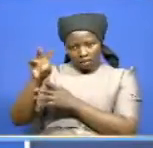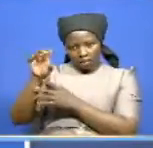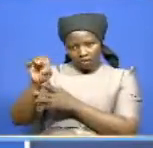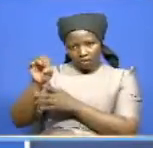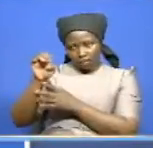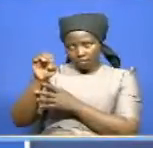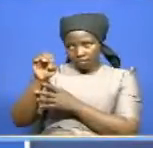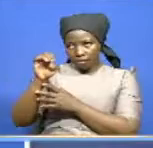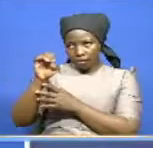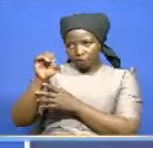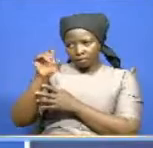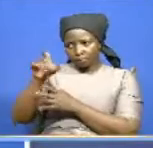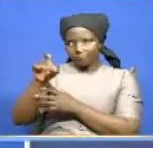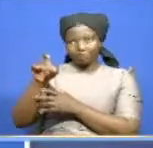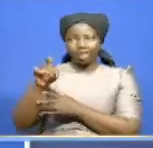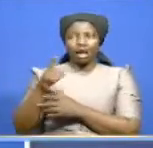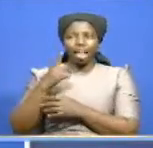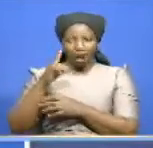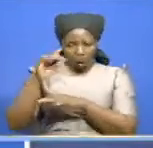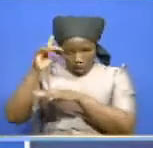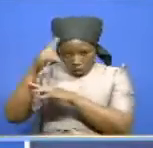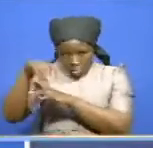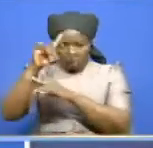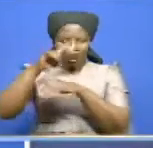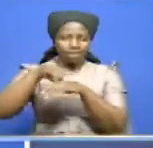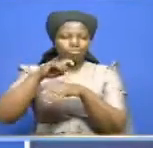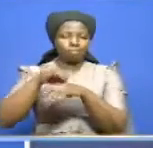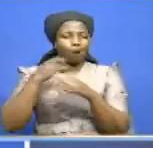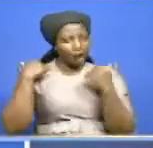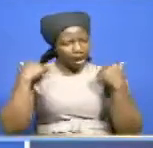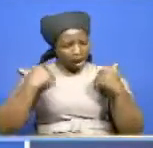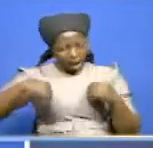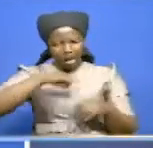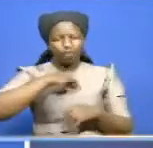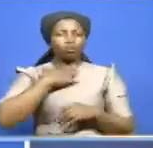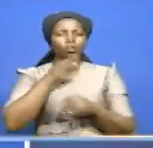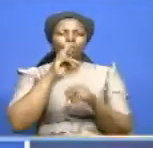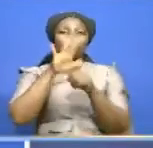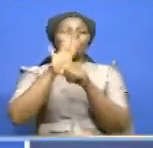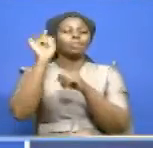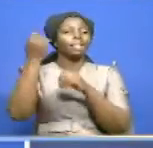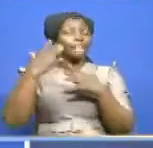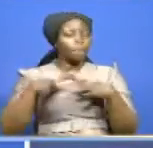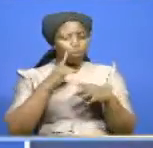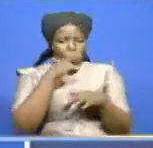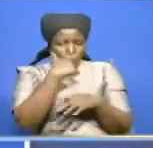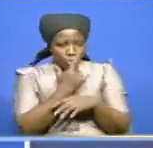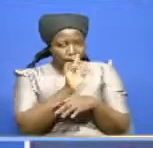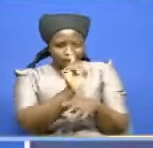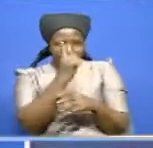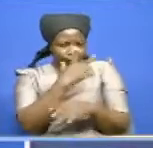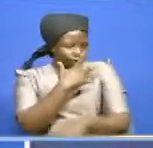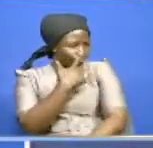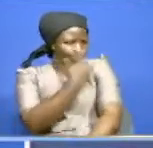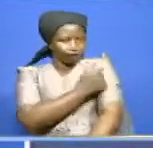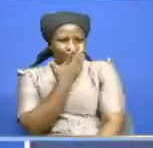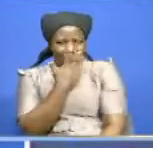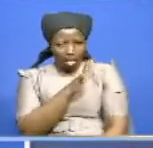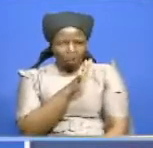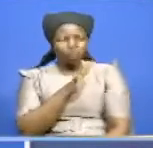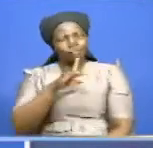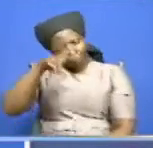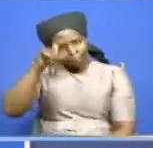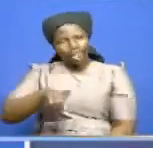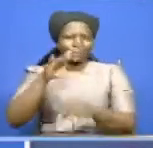time. And we want to assure Kenyans that those who have received their first dose will definitely